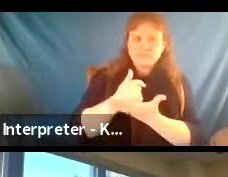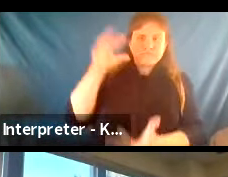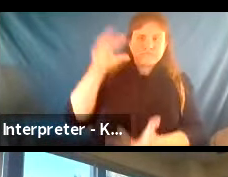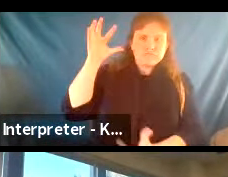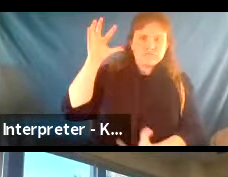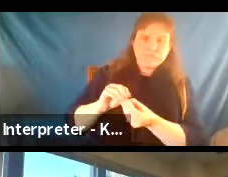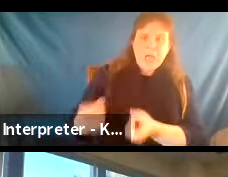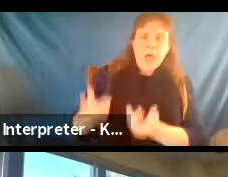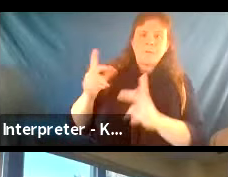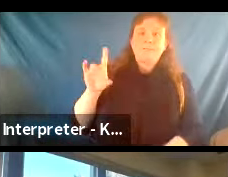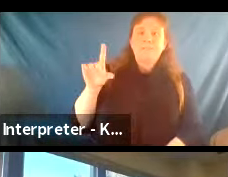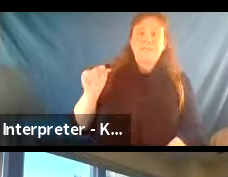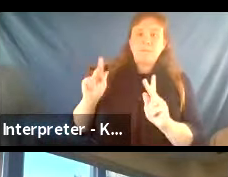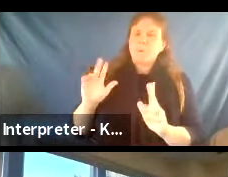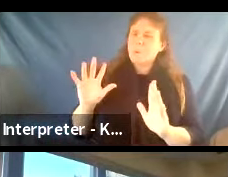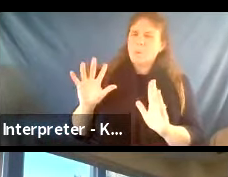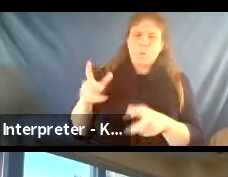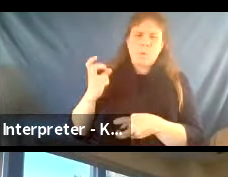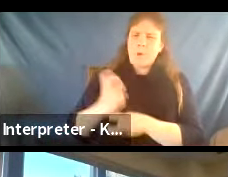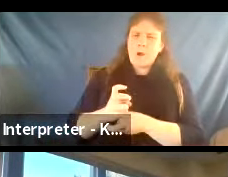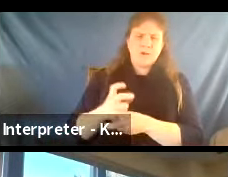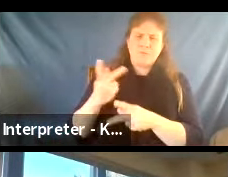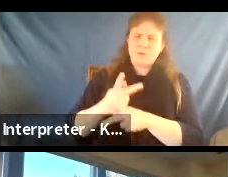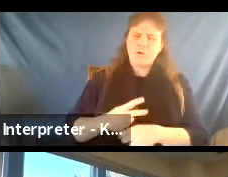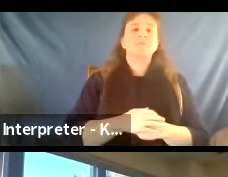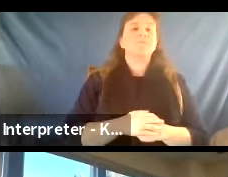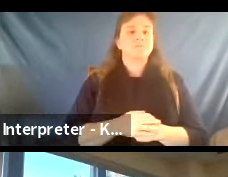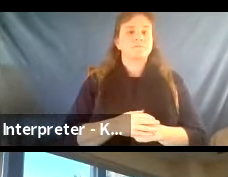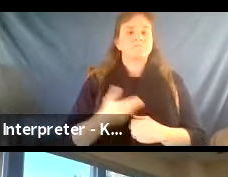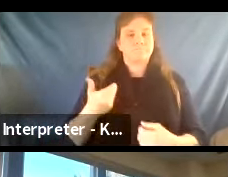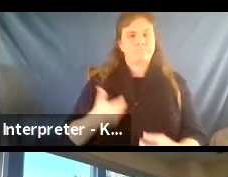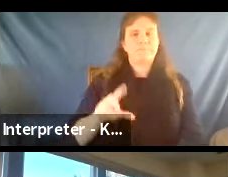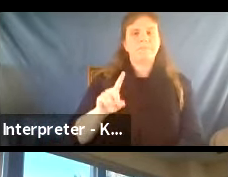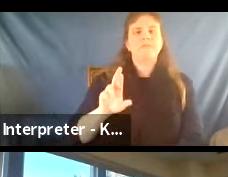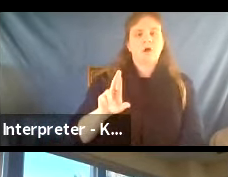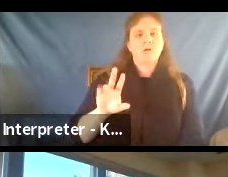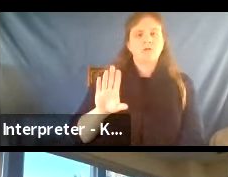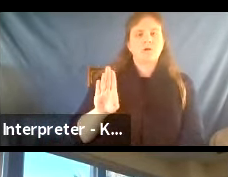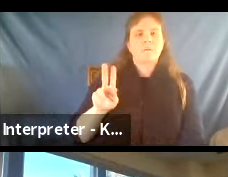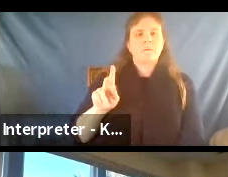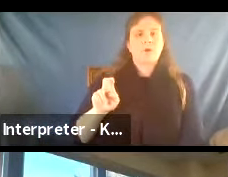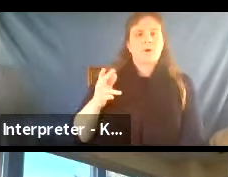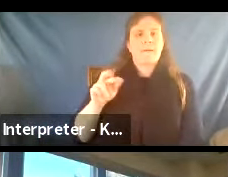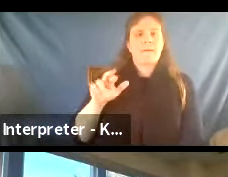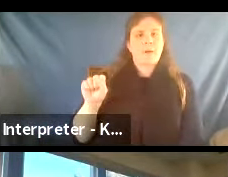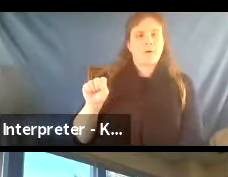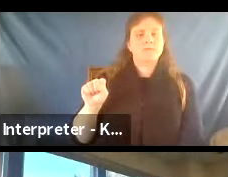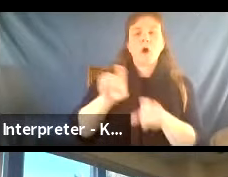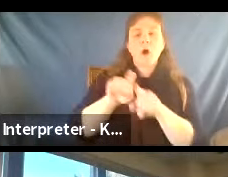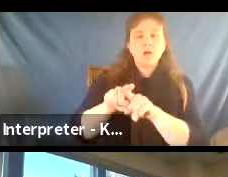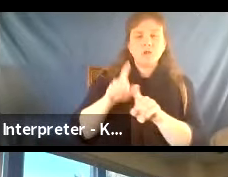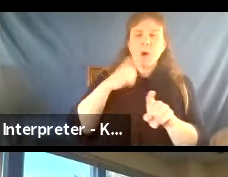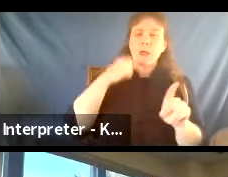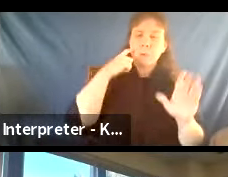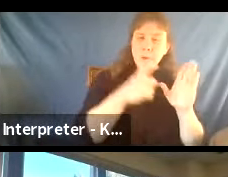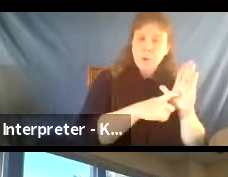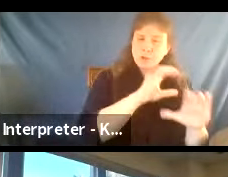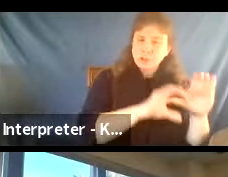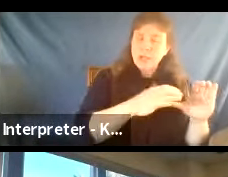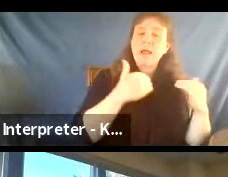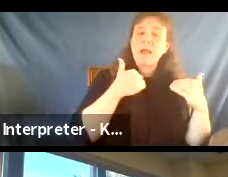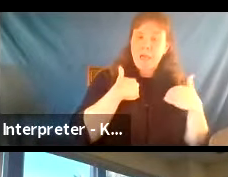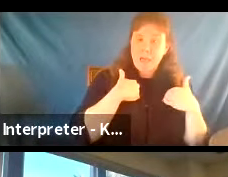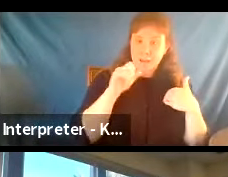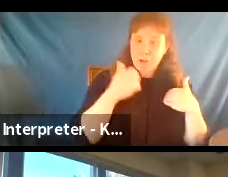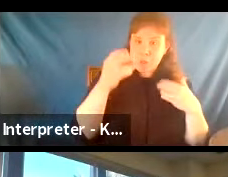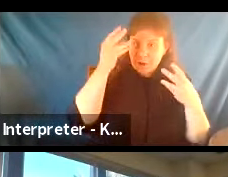Thank you, Erica. And just as a flag, there was another question about whether we had data on sexual orientation